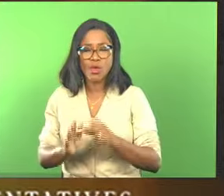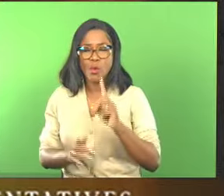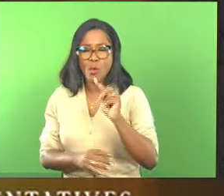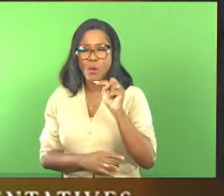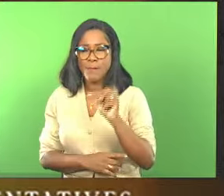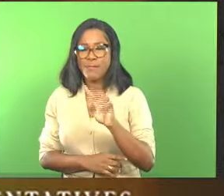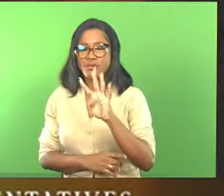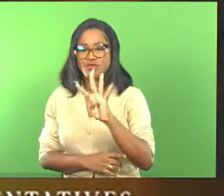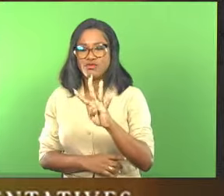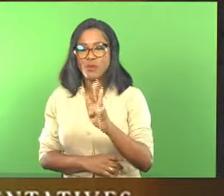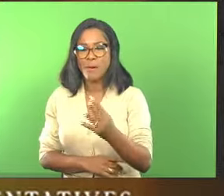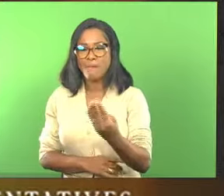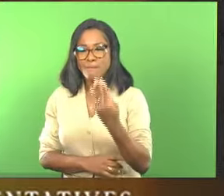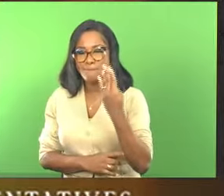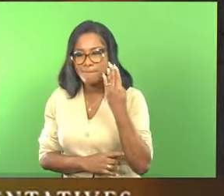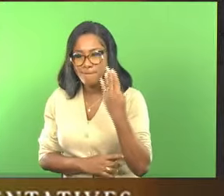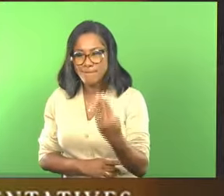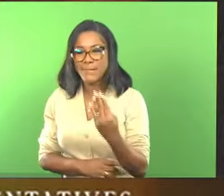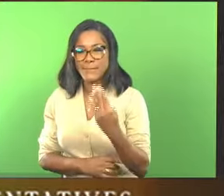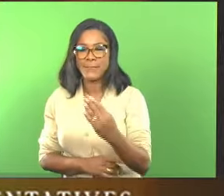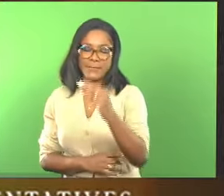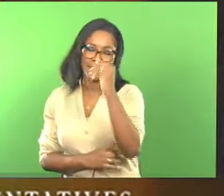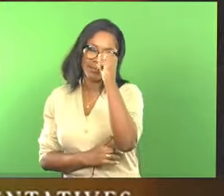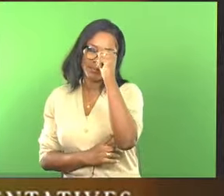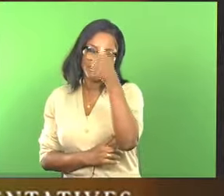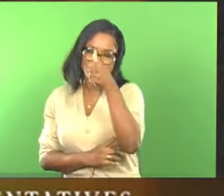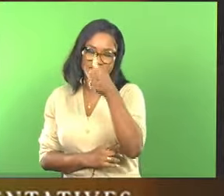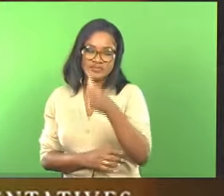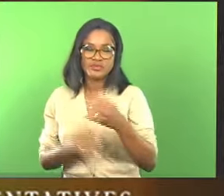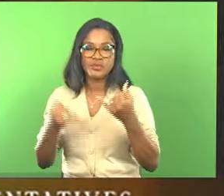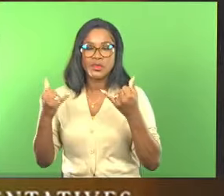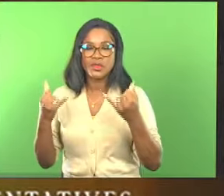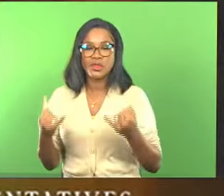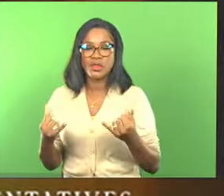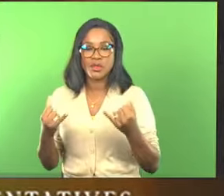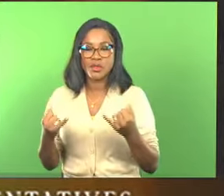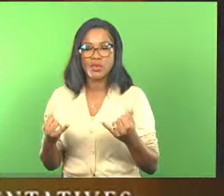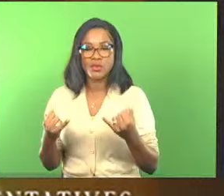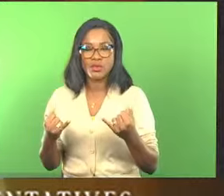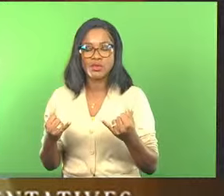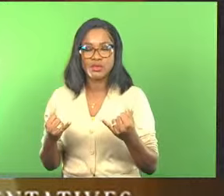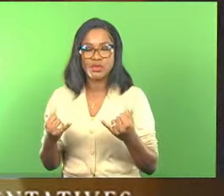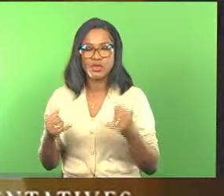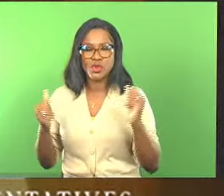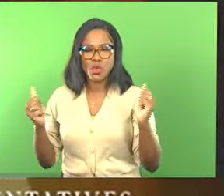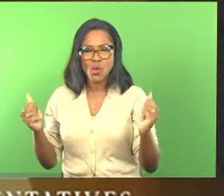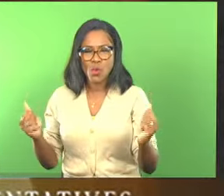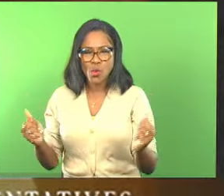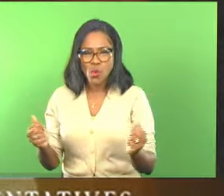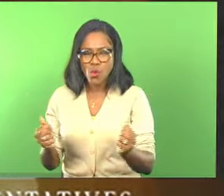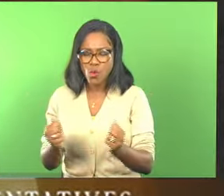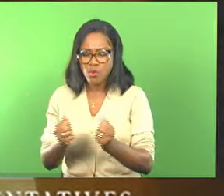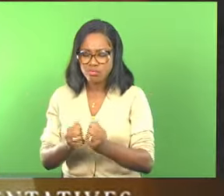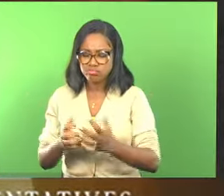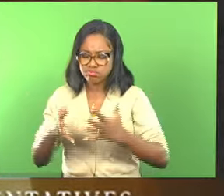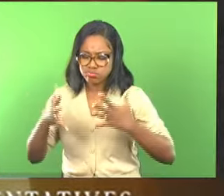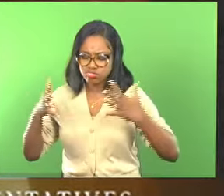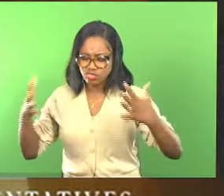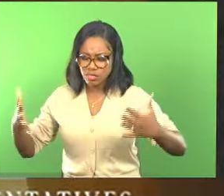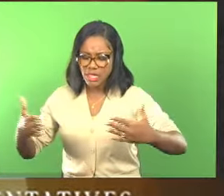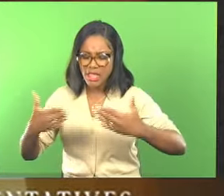1.4 billion Indians. Now, with immense gratitude,